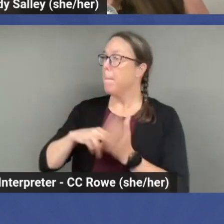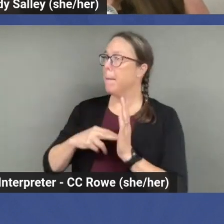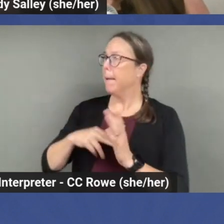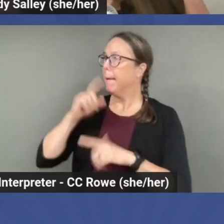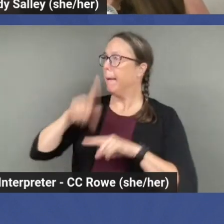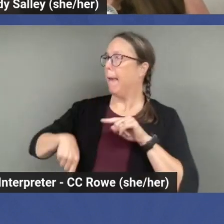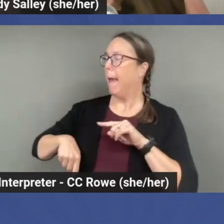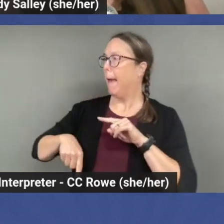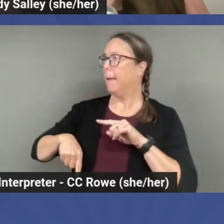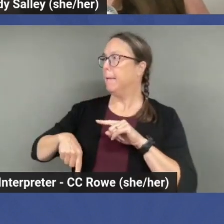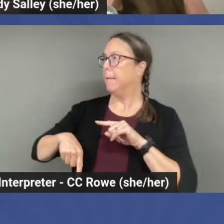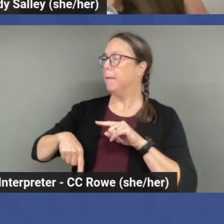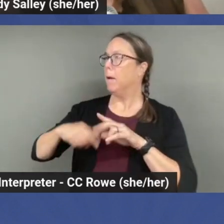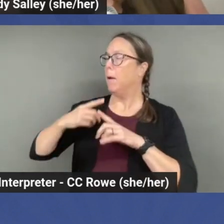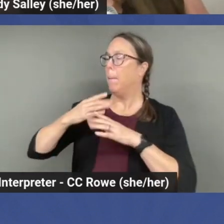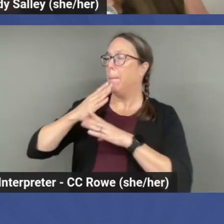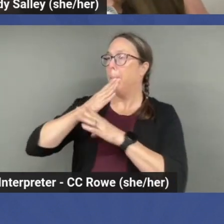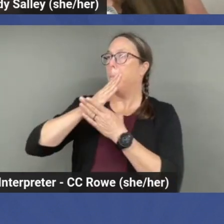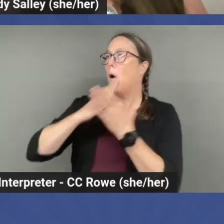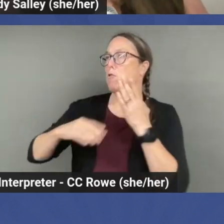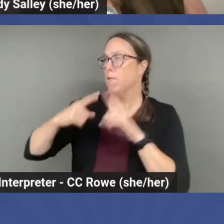just remains blocked. That's right.